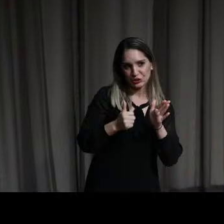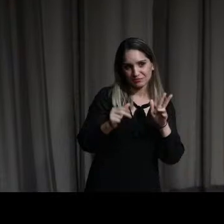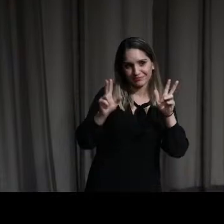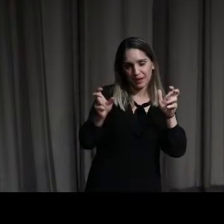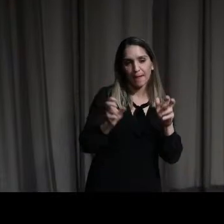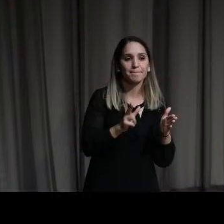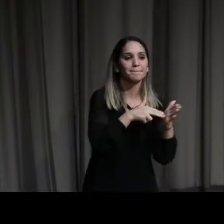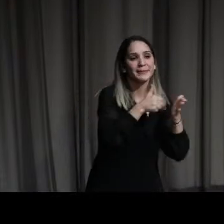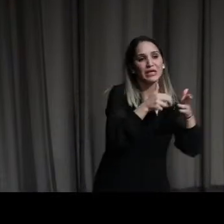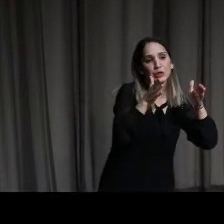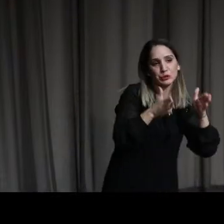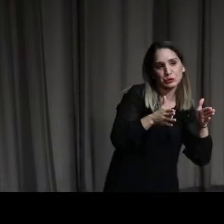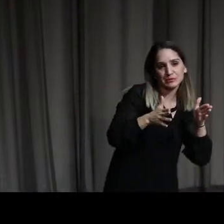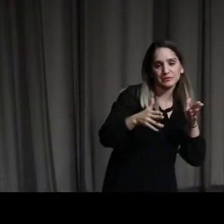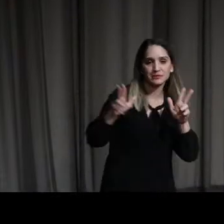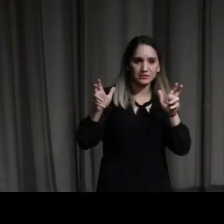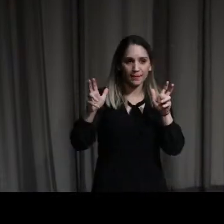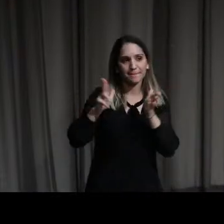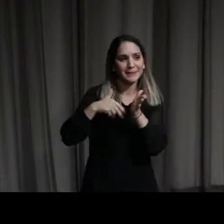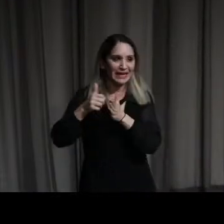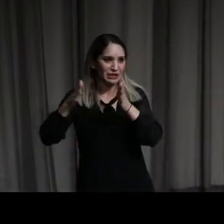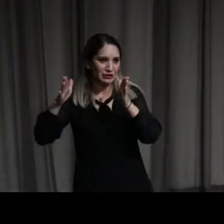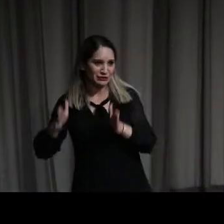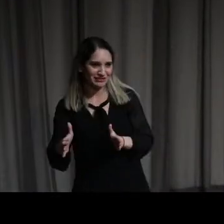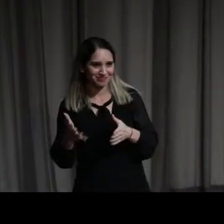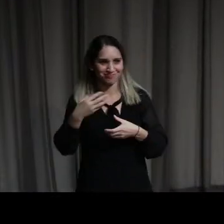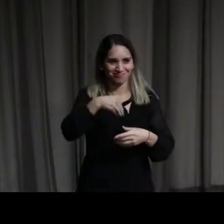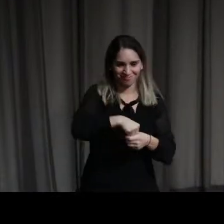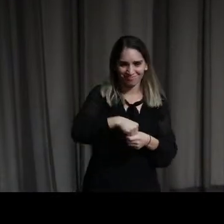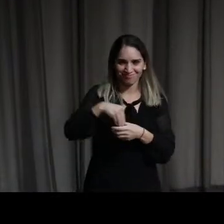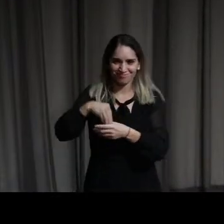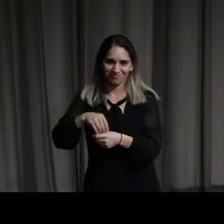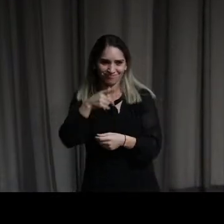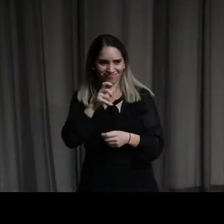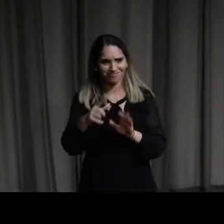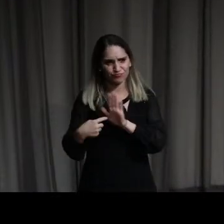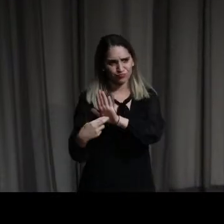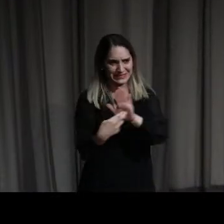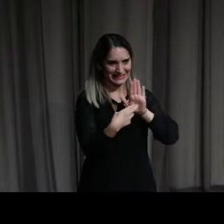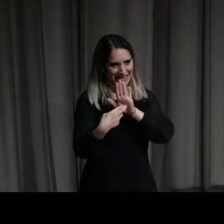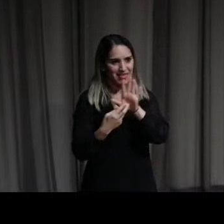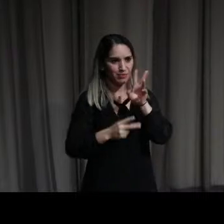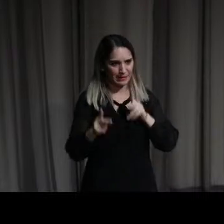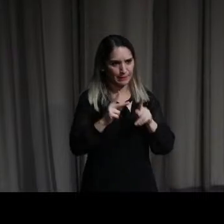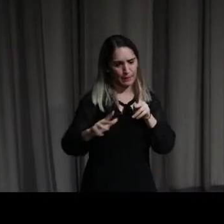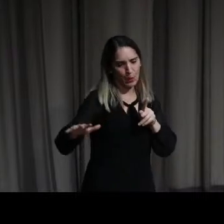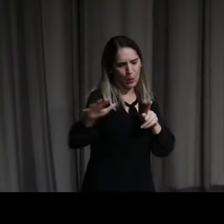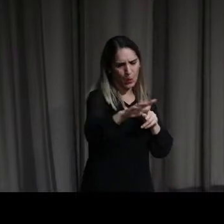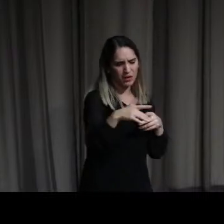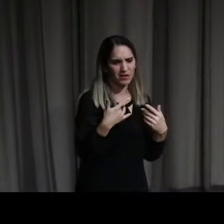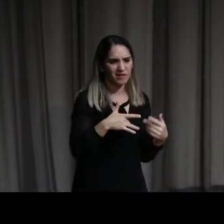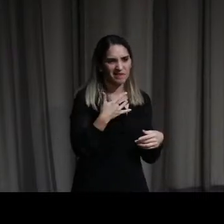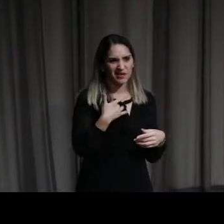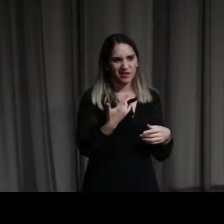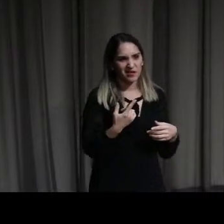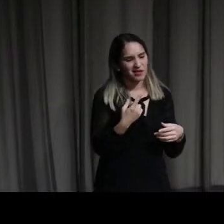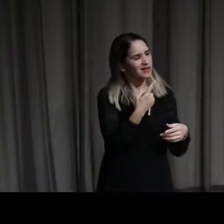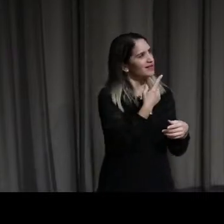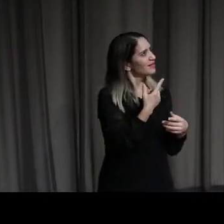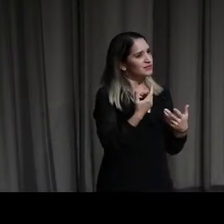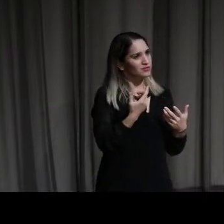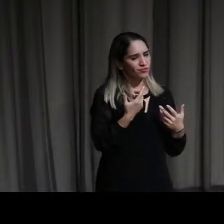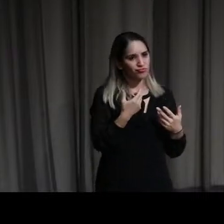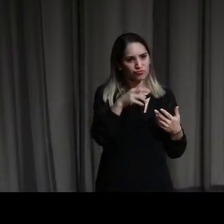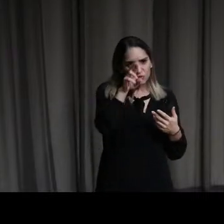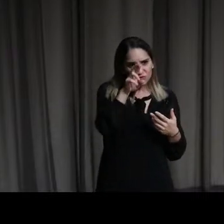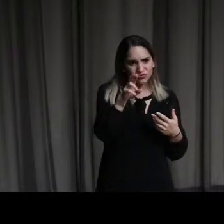while ago for you and your program, I felt very bad about that for so long